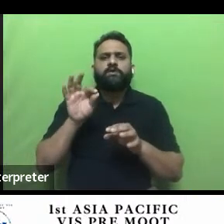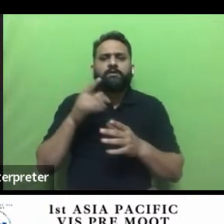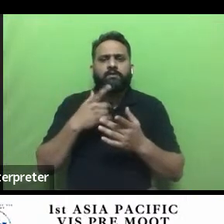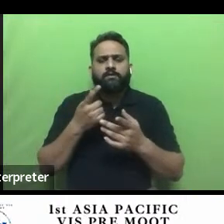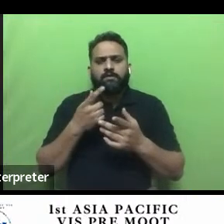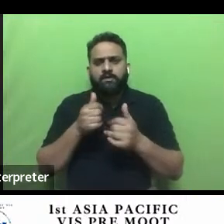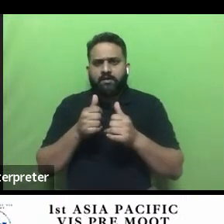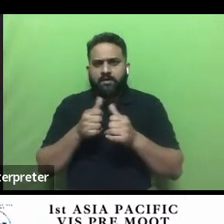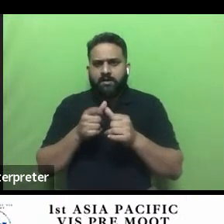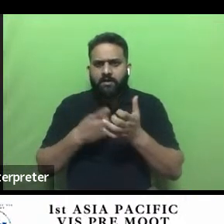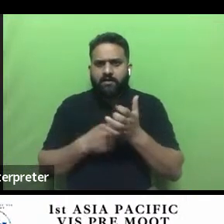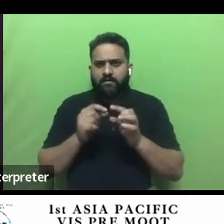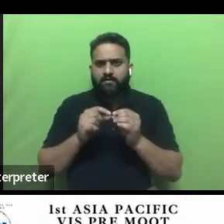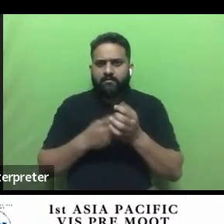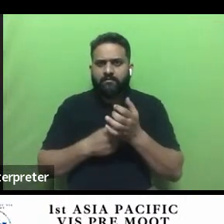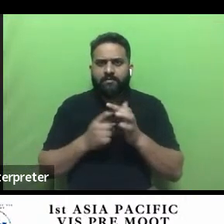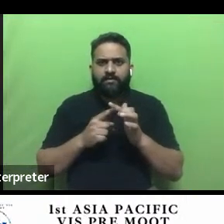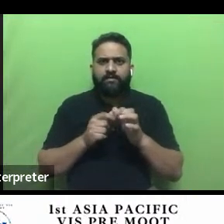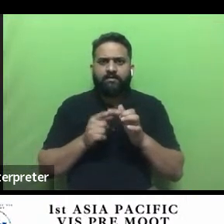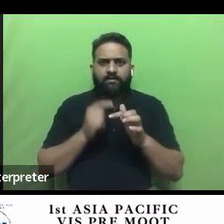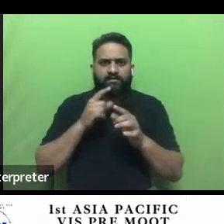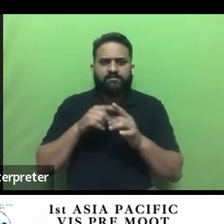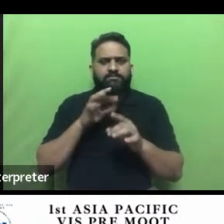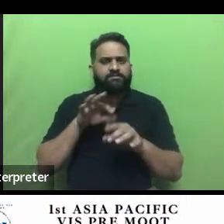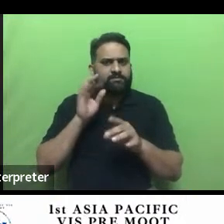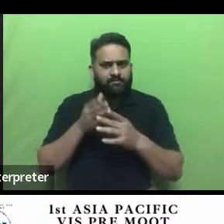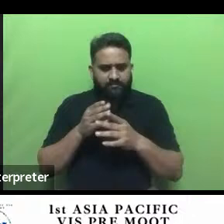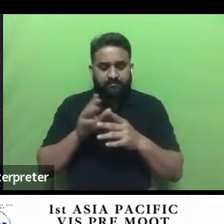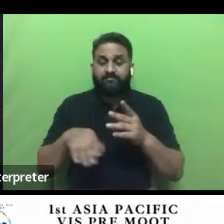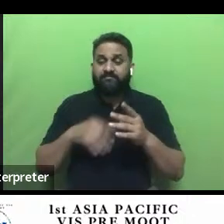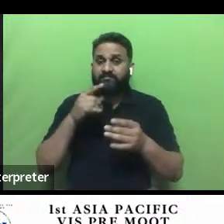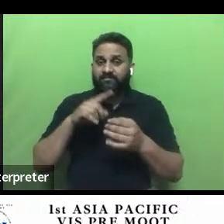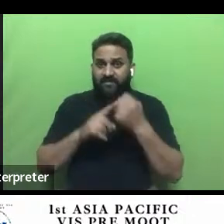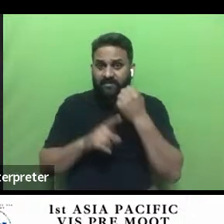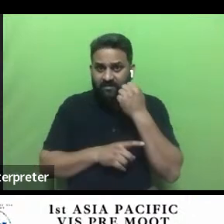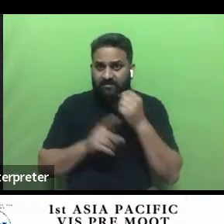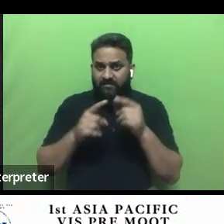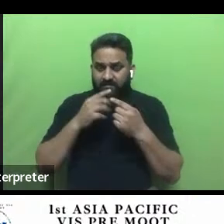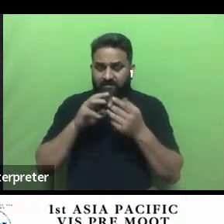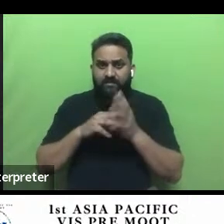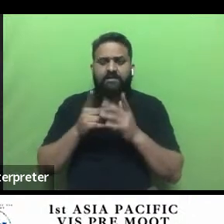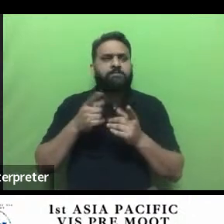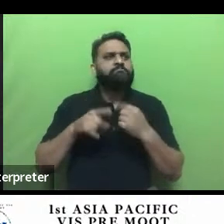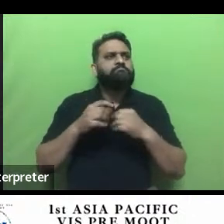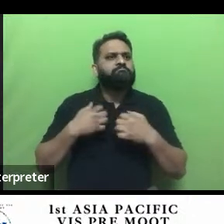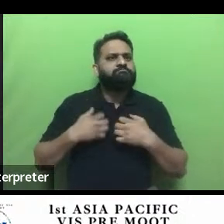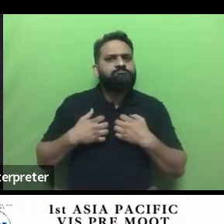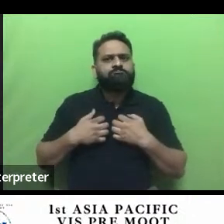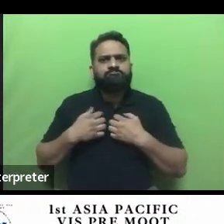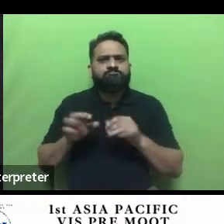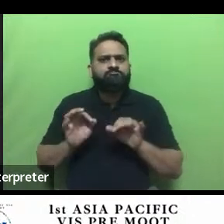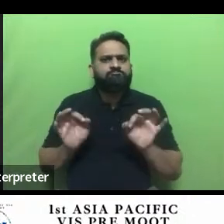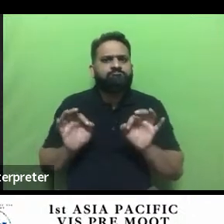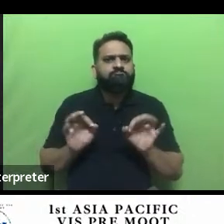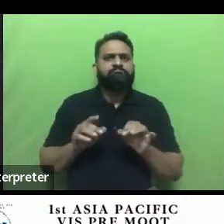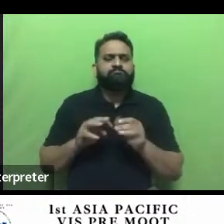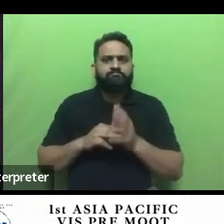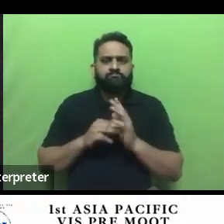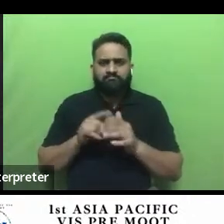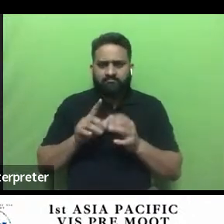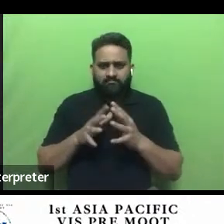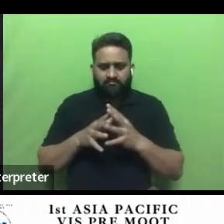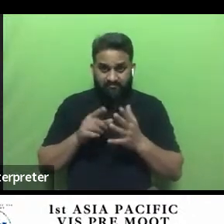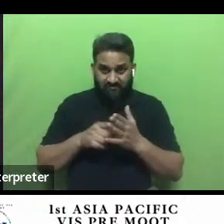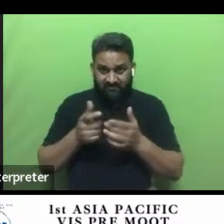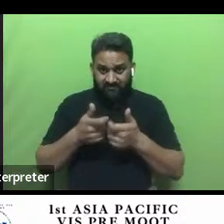arbitration agreement. And last, upon non-existence of an express or implied choice of law, this tribunal